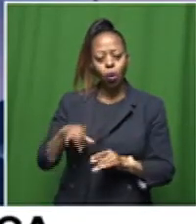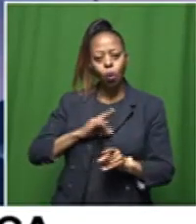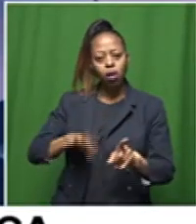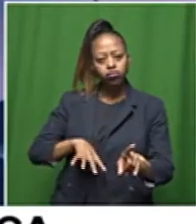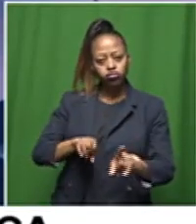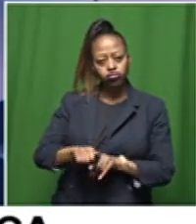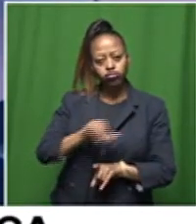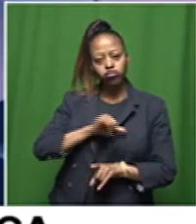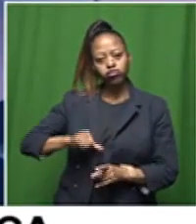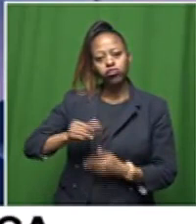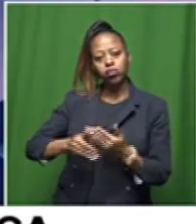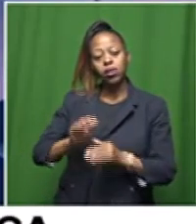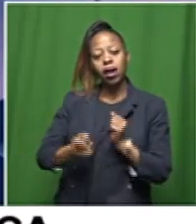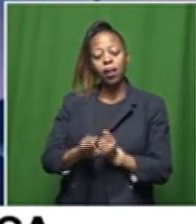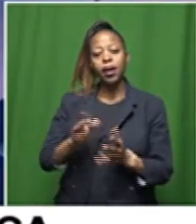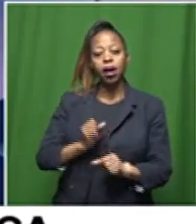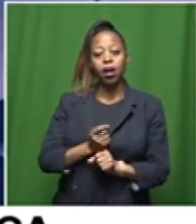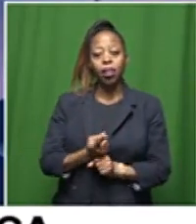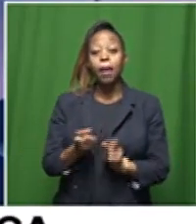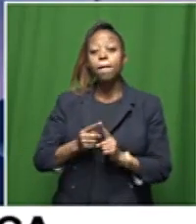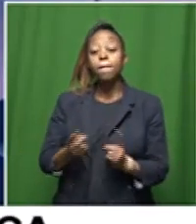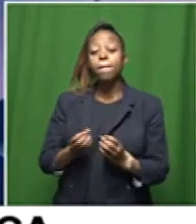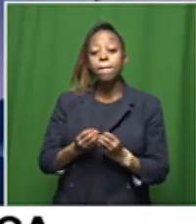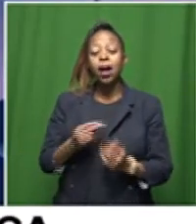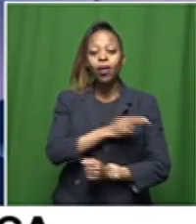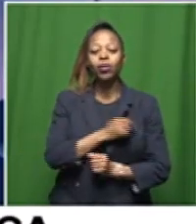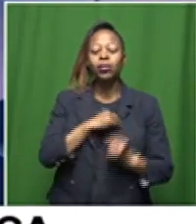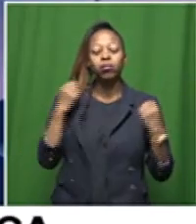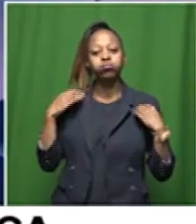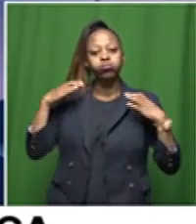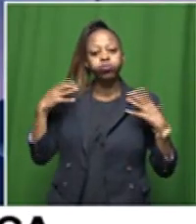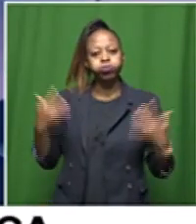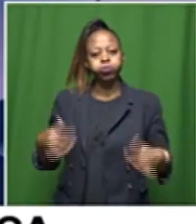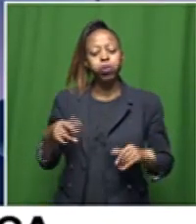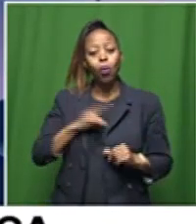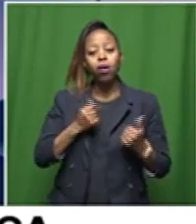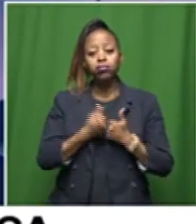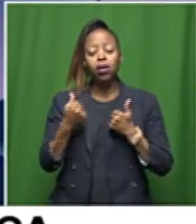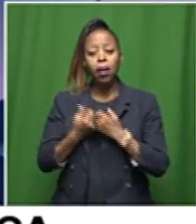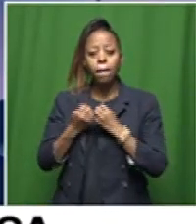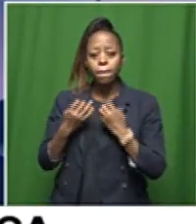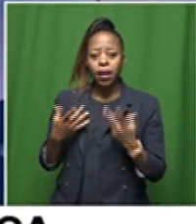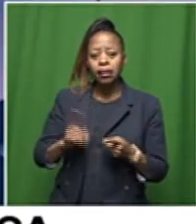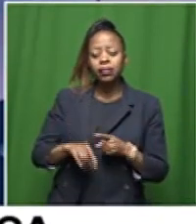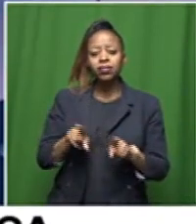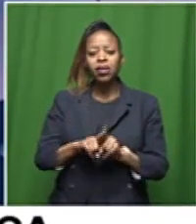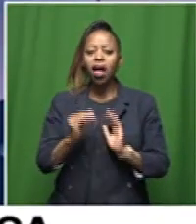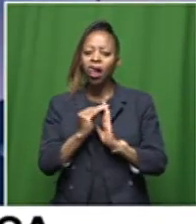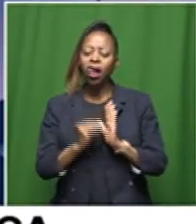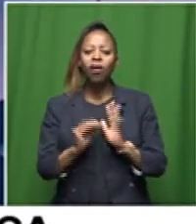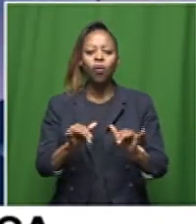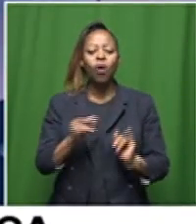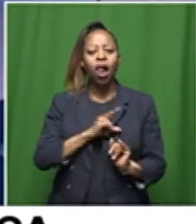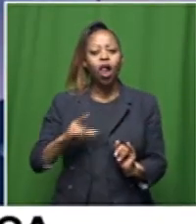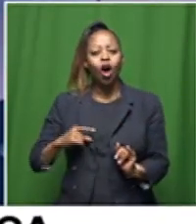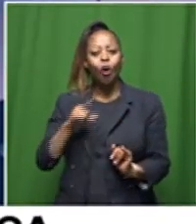surgical procedures in Gauteng. A majority of health facilities have been overwhelmed by a series of challenges, including the long waiting list for surgeries